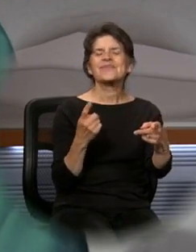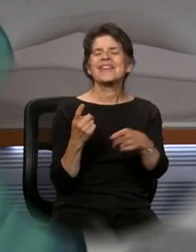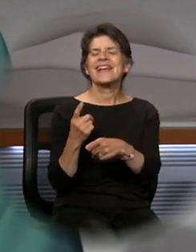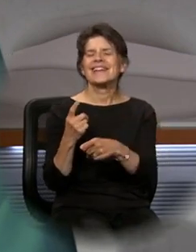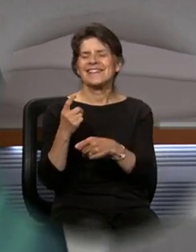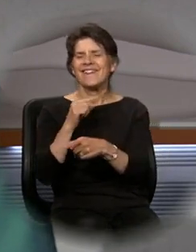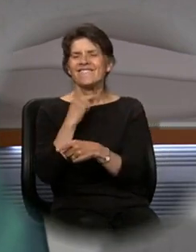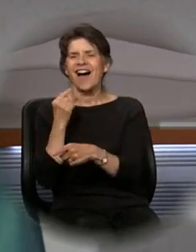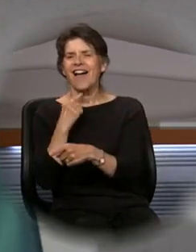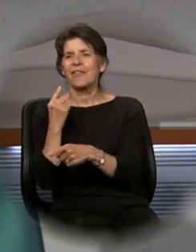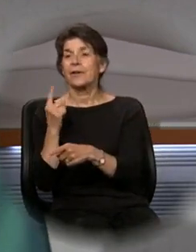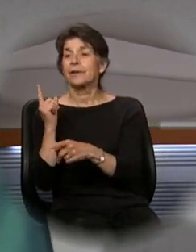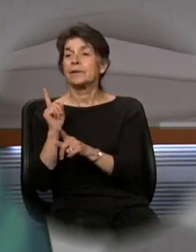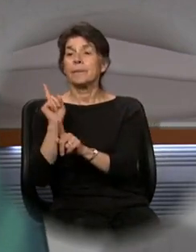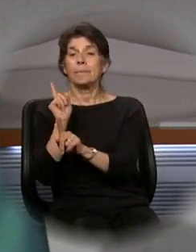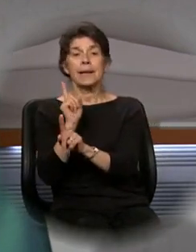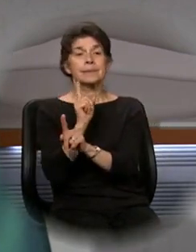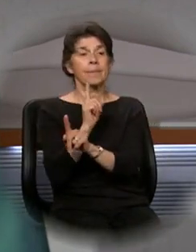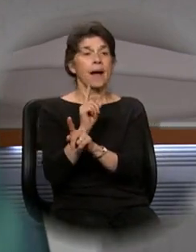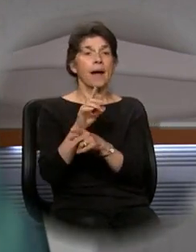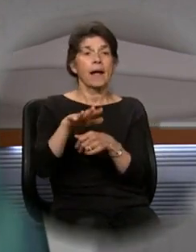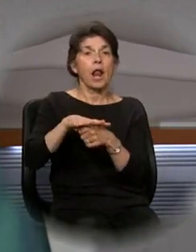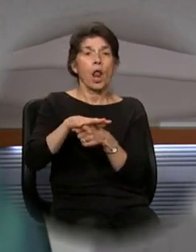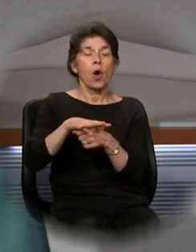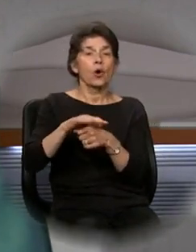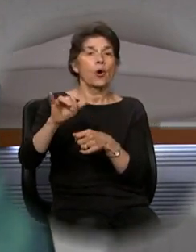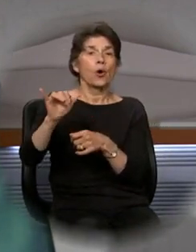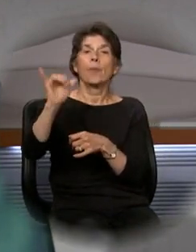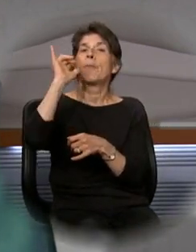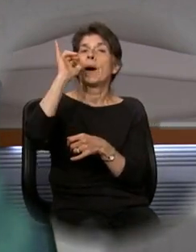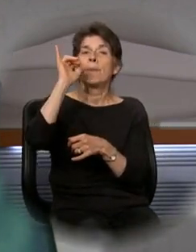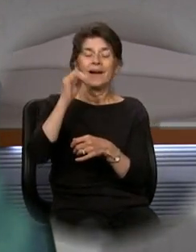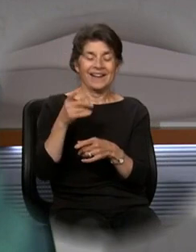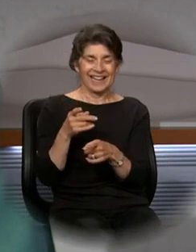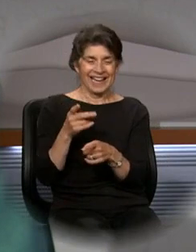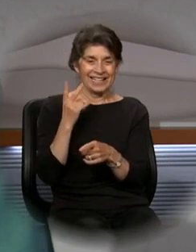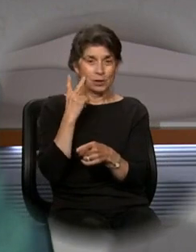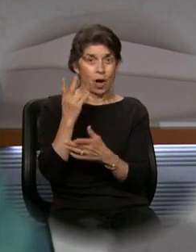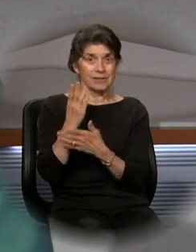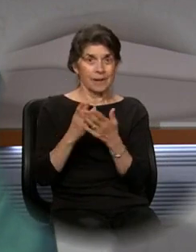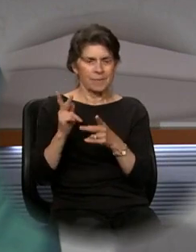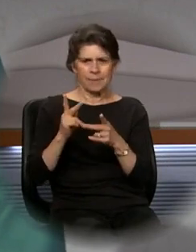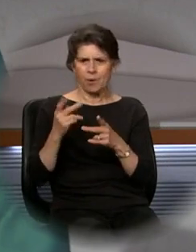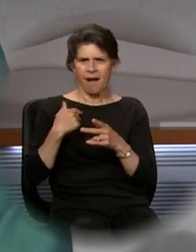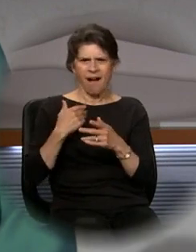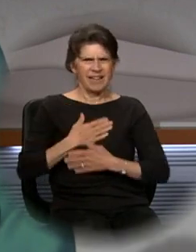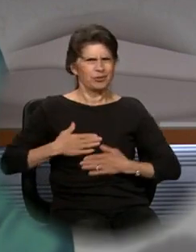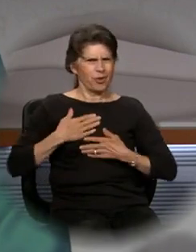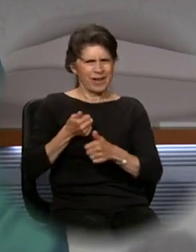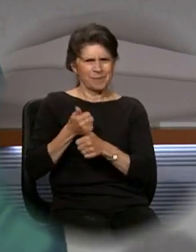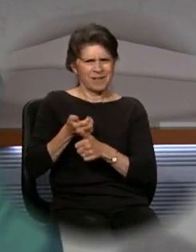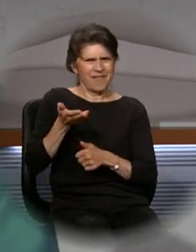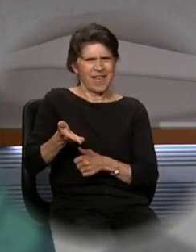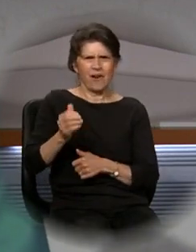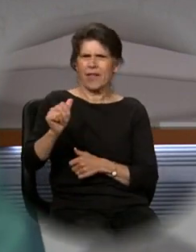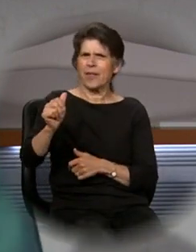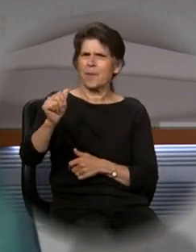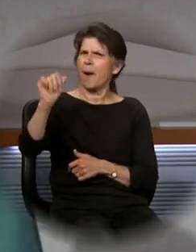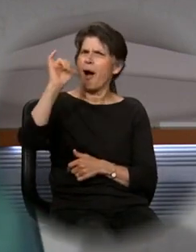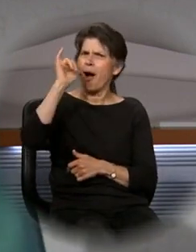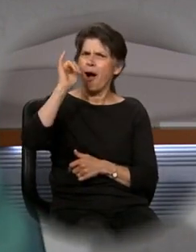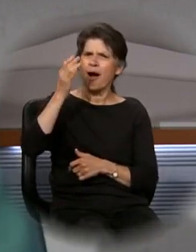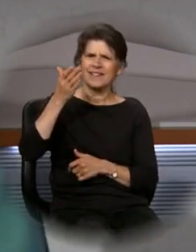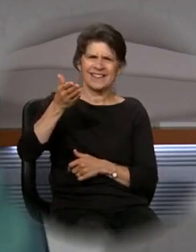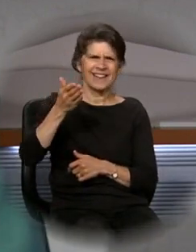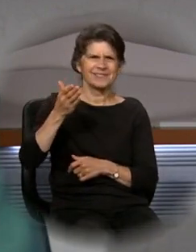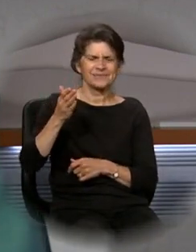local pub, he looked in the window and saw some of his parishioners just having a great time at the bar of the pub. And so,